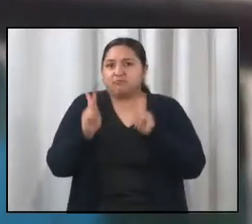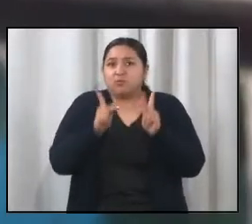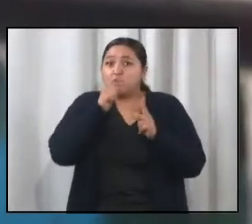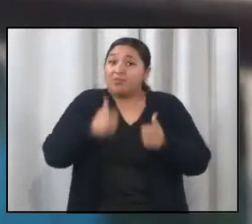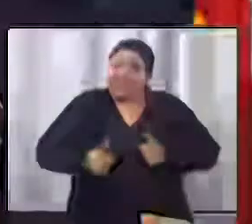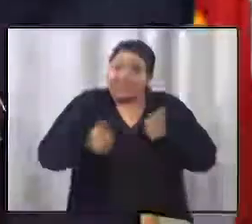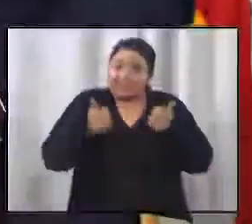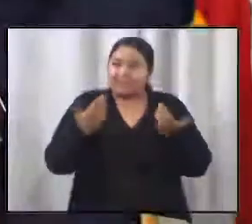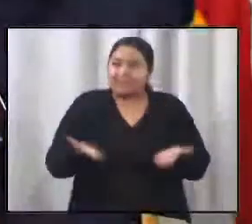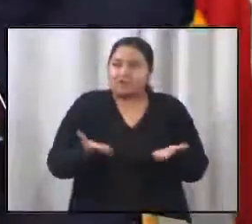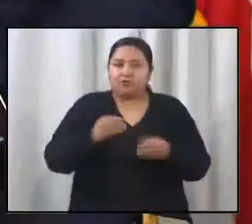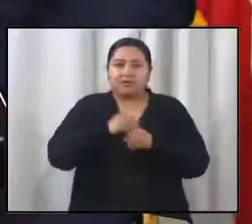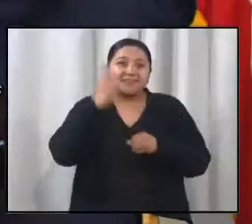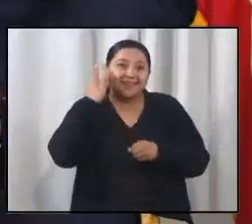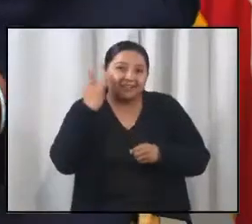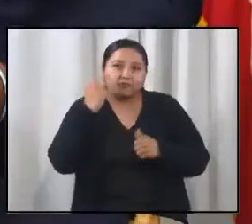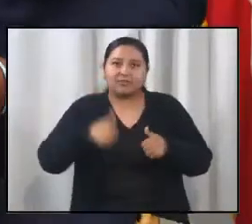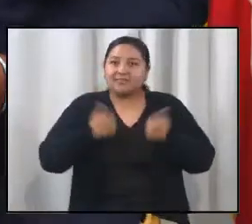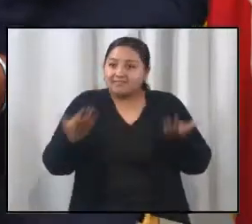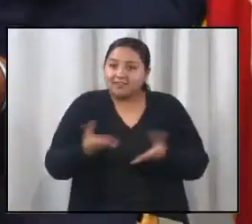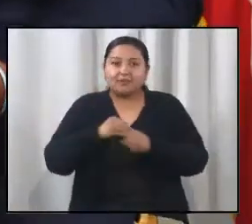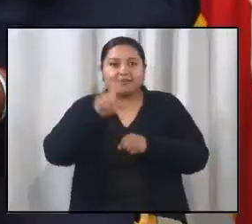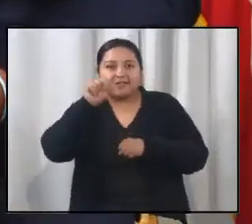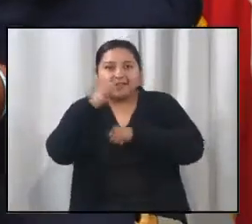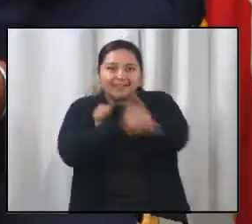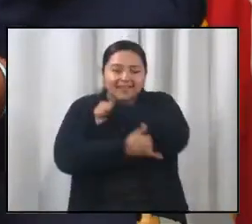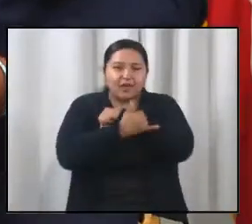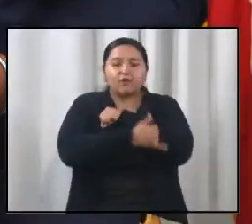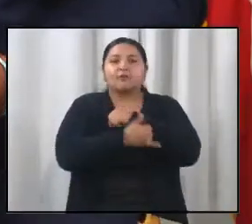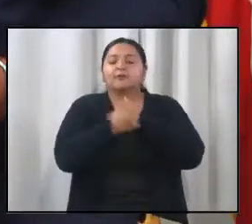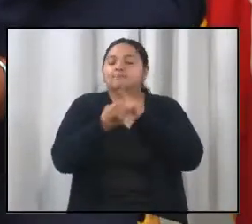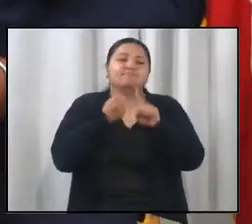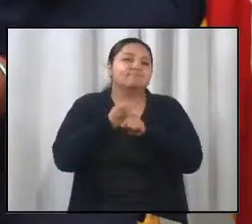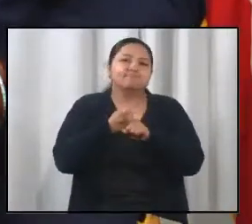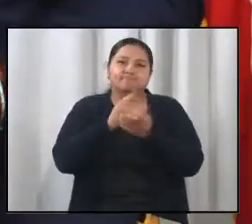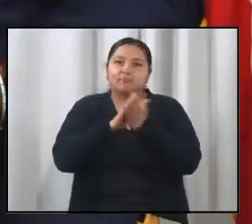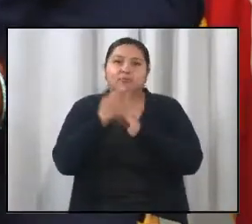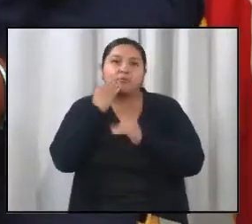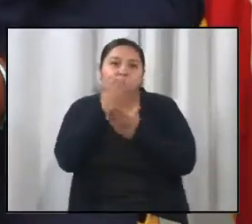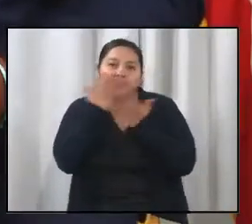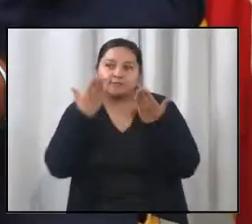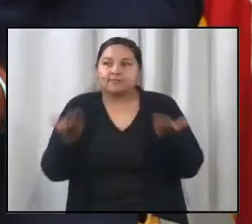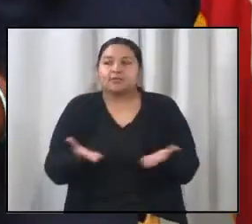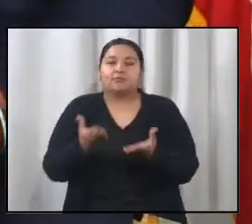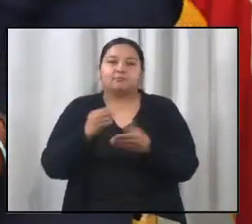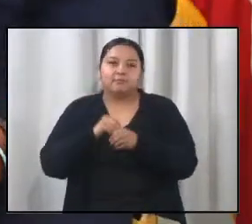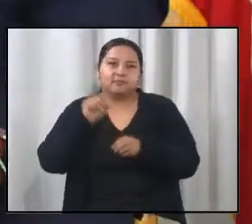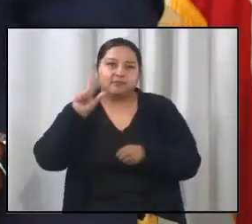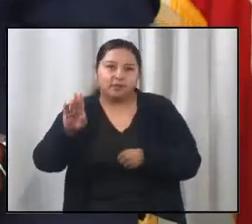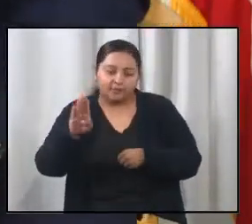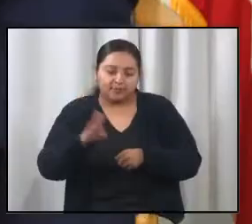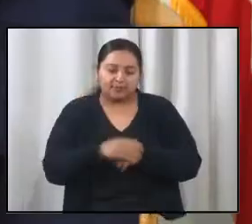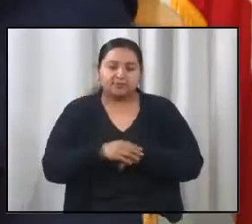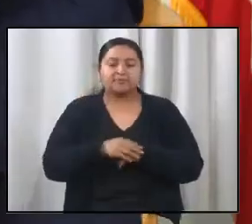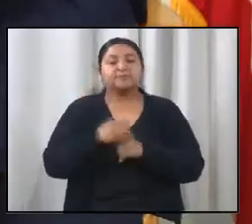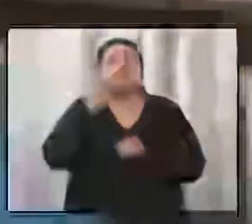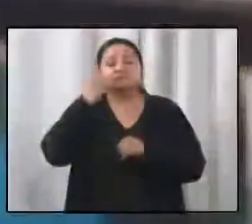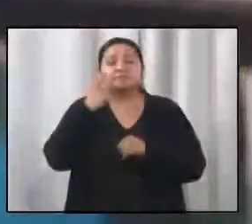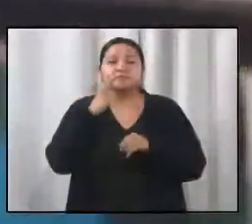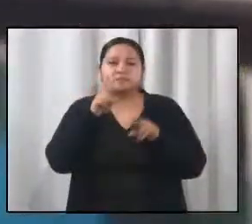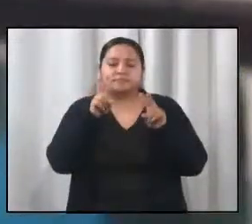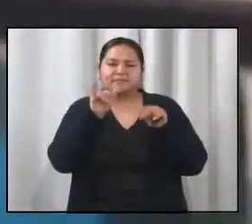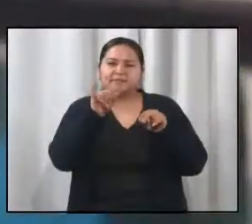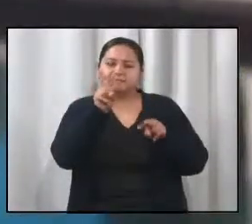came upon a hard time and are now experiencing homelessness within our community. Looking at more personal individual